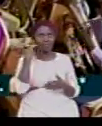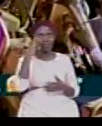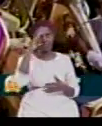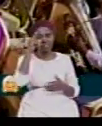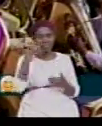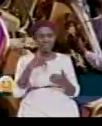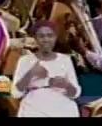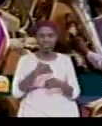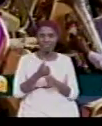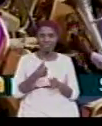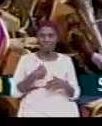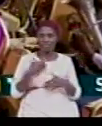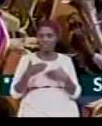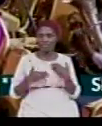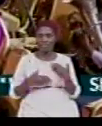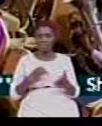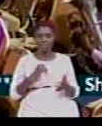I will